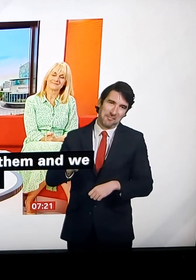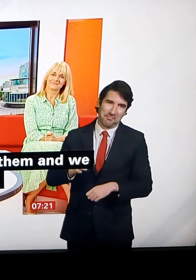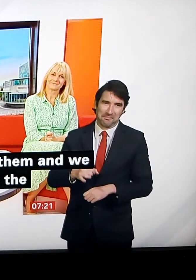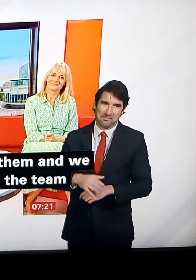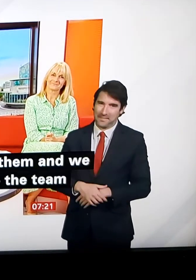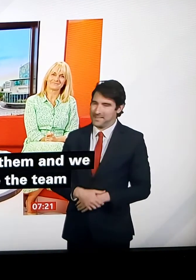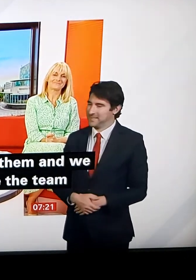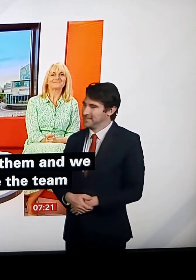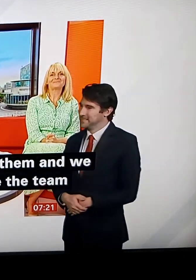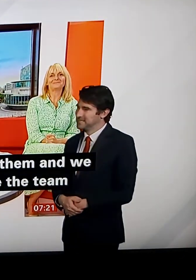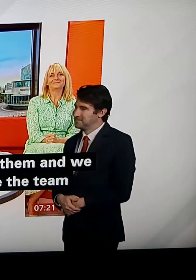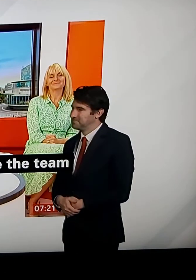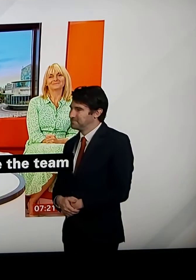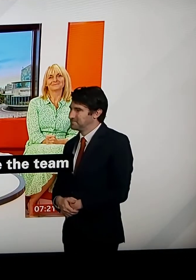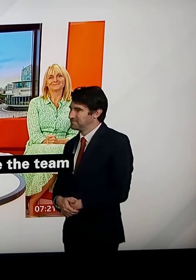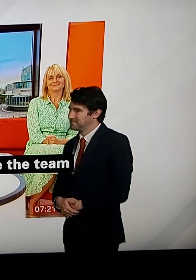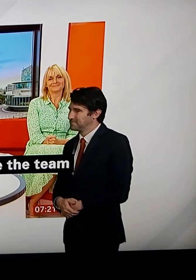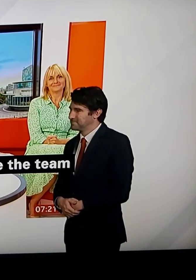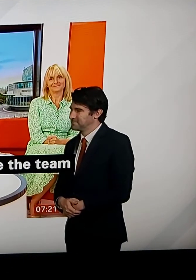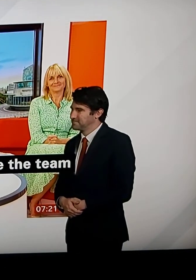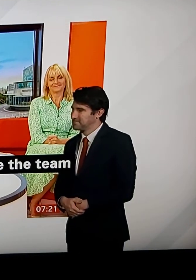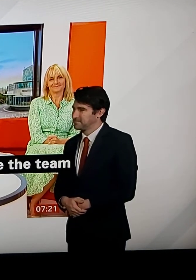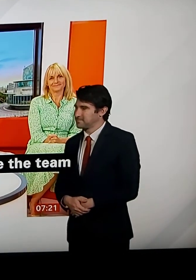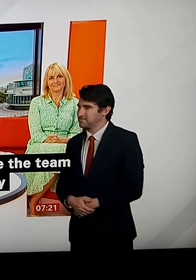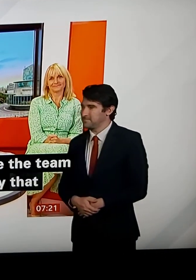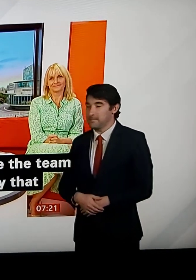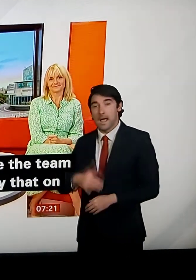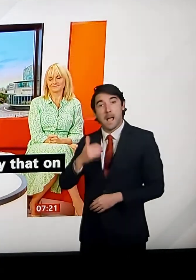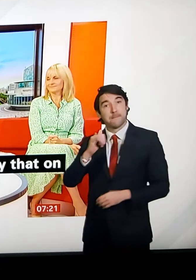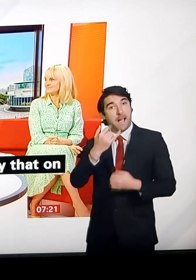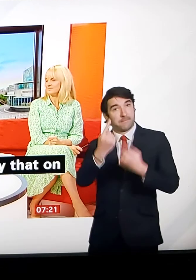we're getting a big clue this morning about how much more you may be paying for your